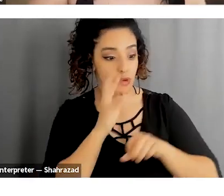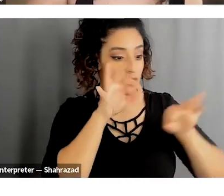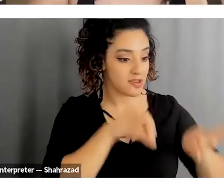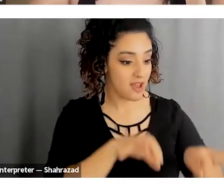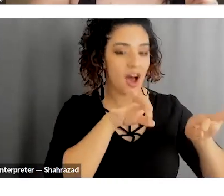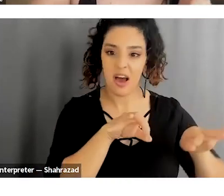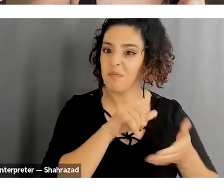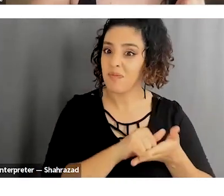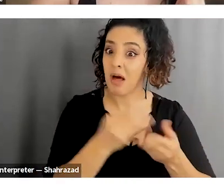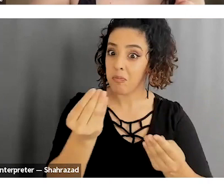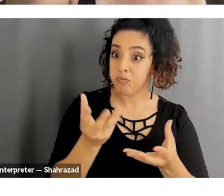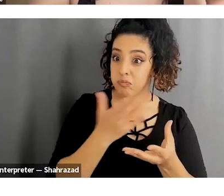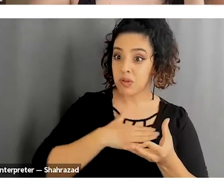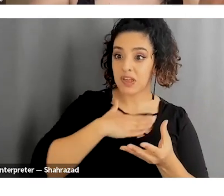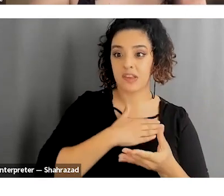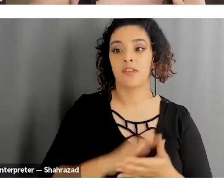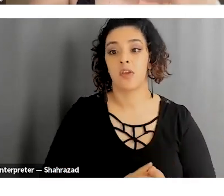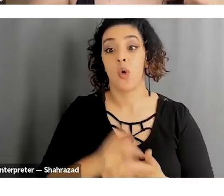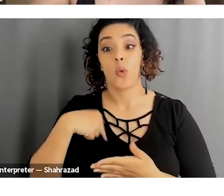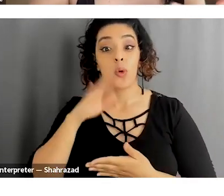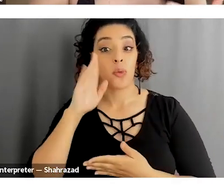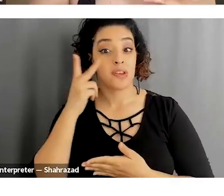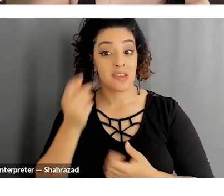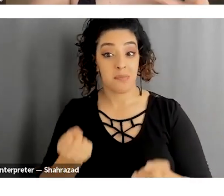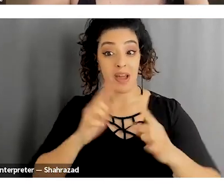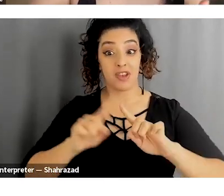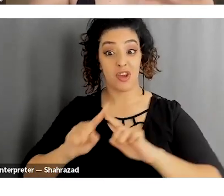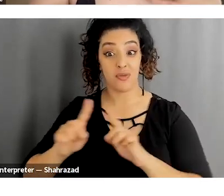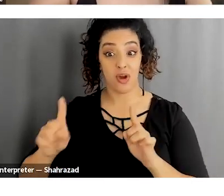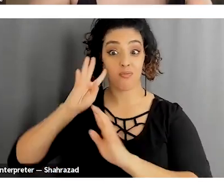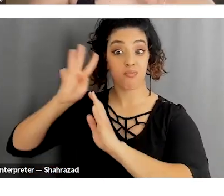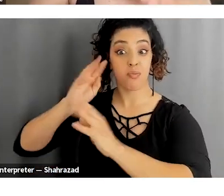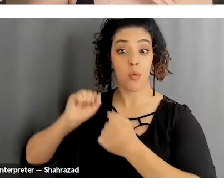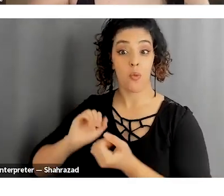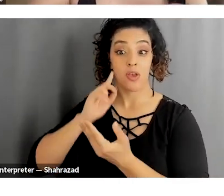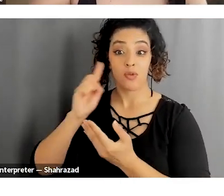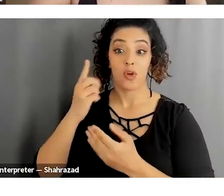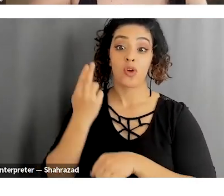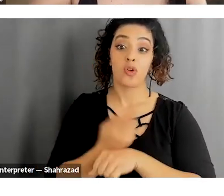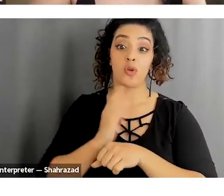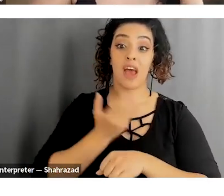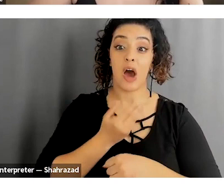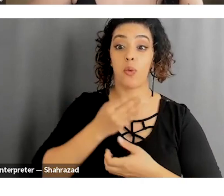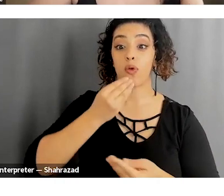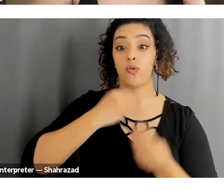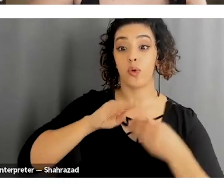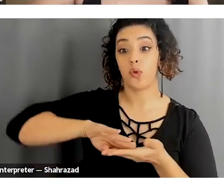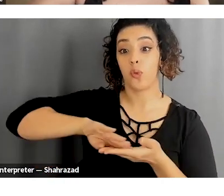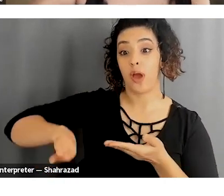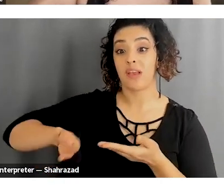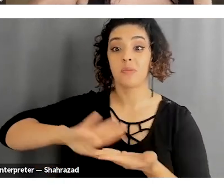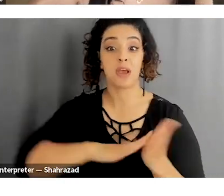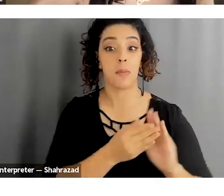a variety of ways to look into this, creative ways to reuse our food waste into something more creative. Thank you so much,